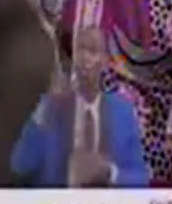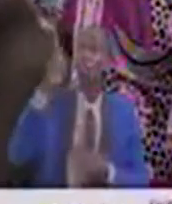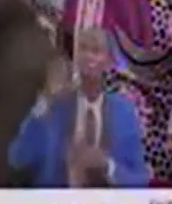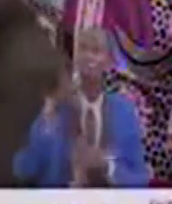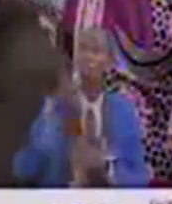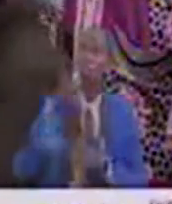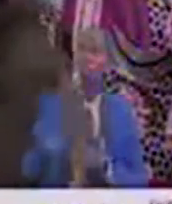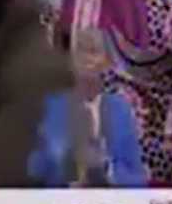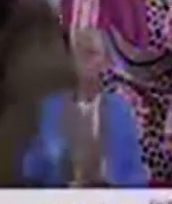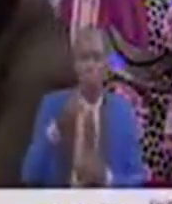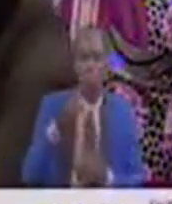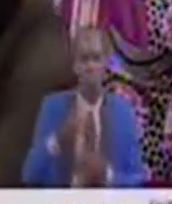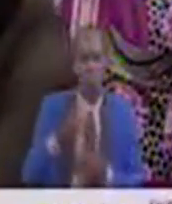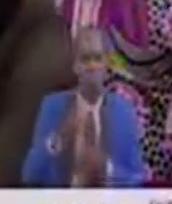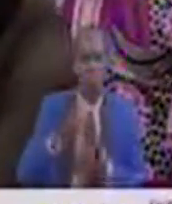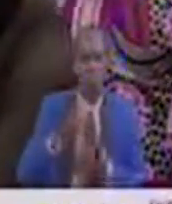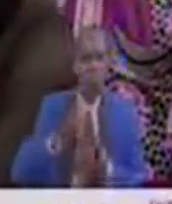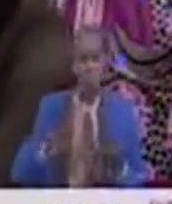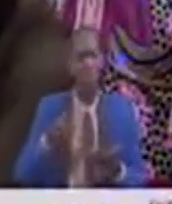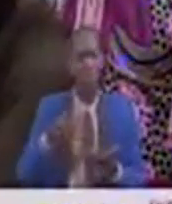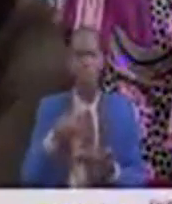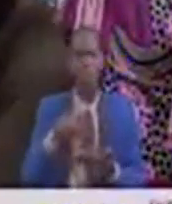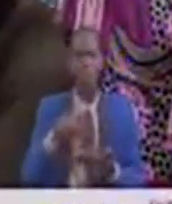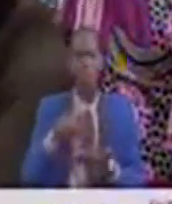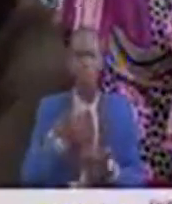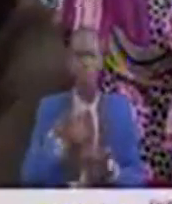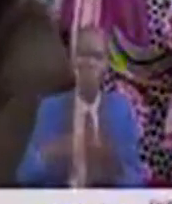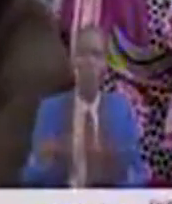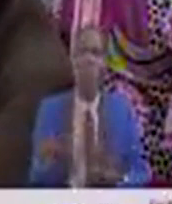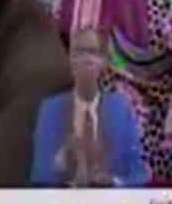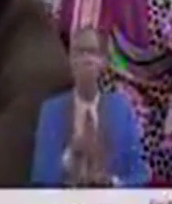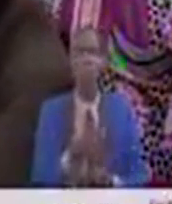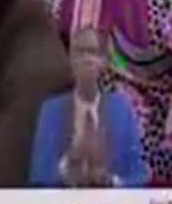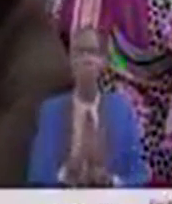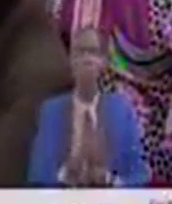him purge you, let him purify you.